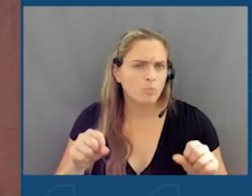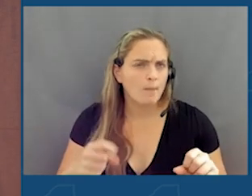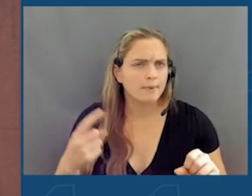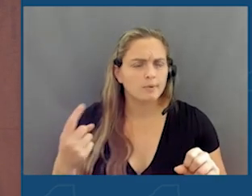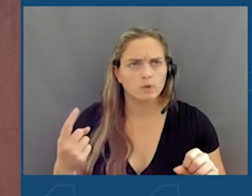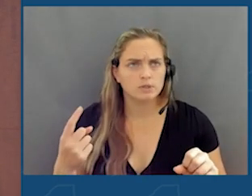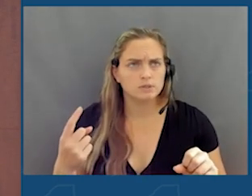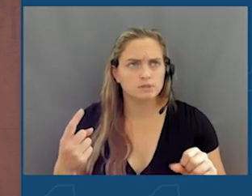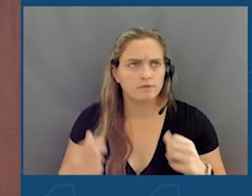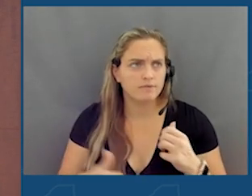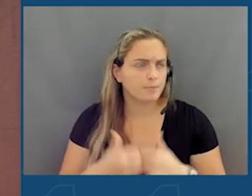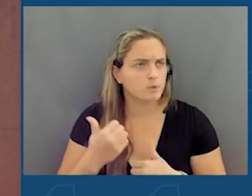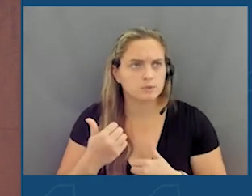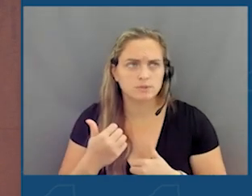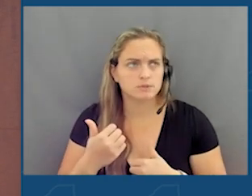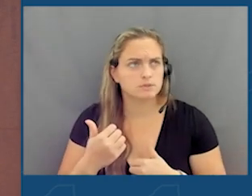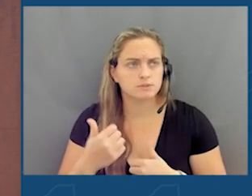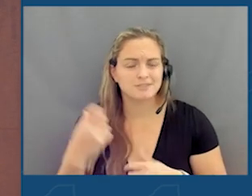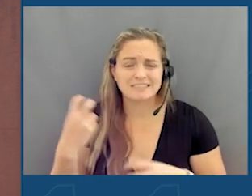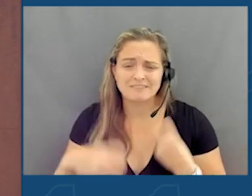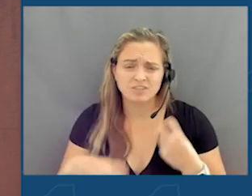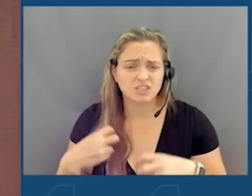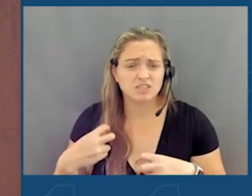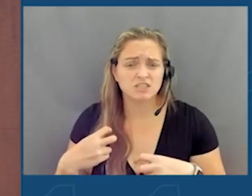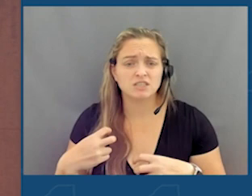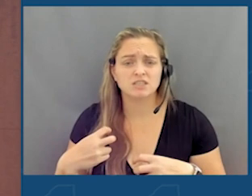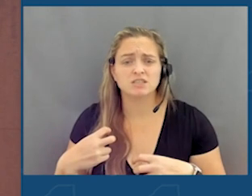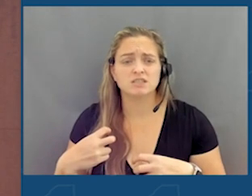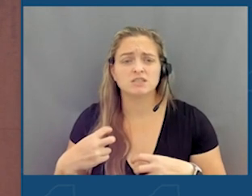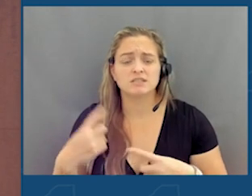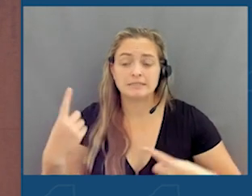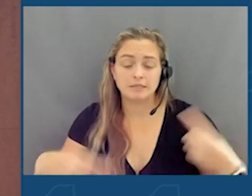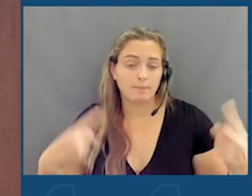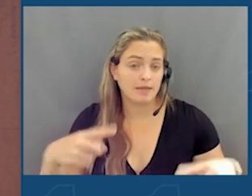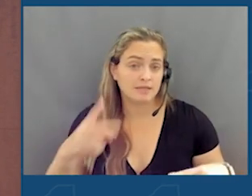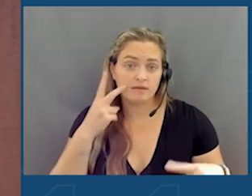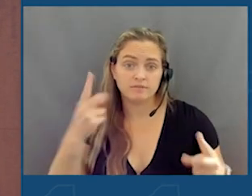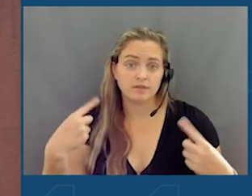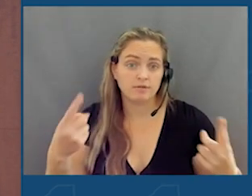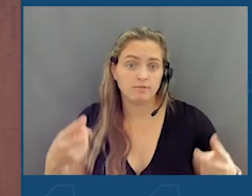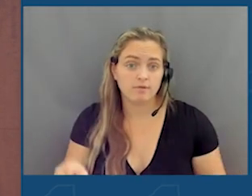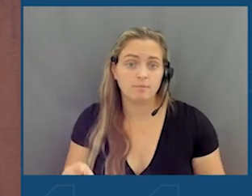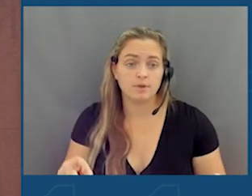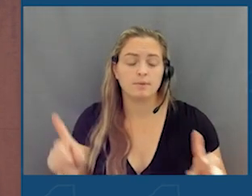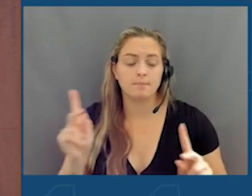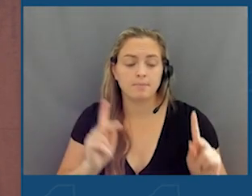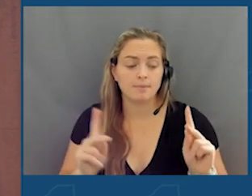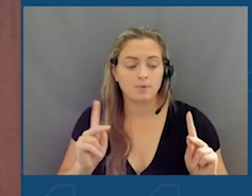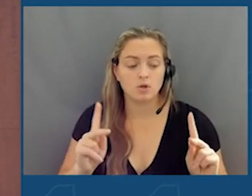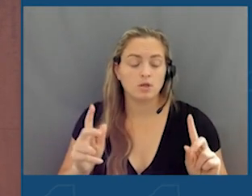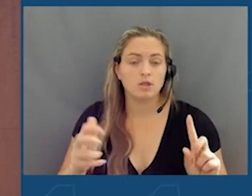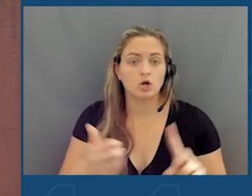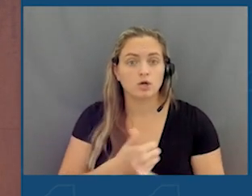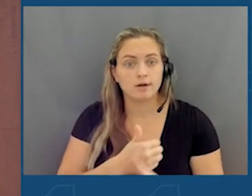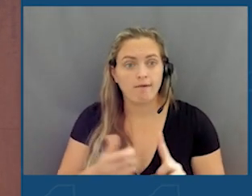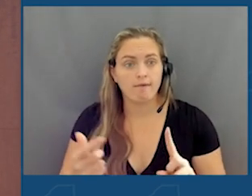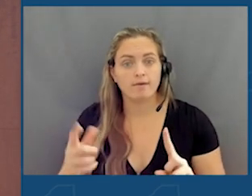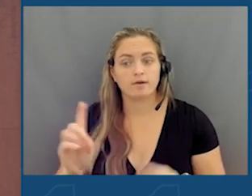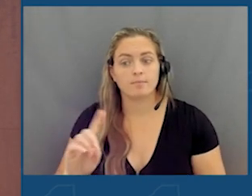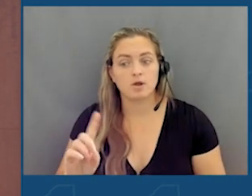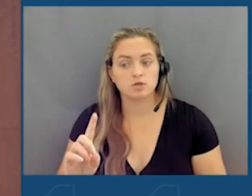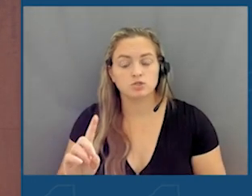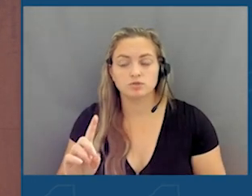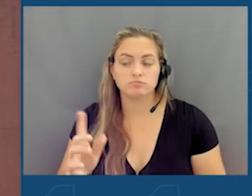the most difficult debates that I've had to see, where people who are attacking democracy resorted